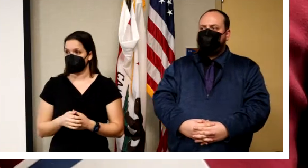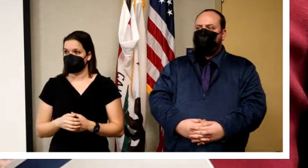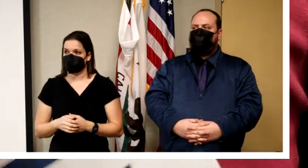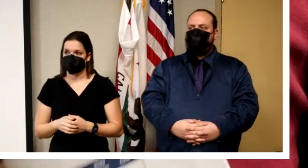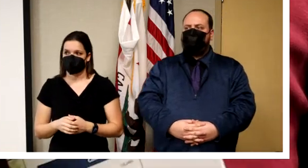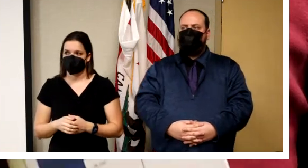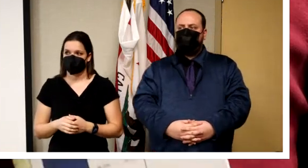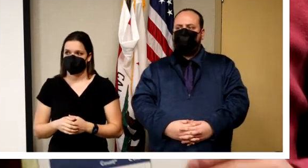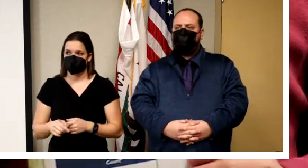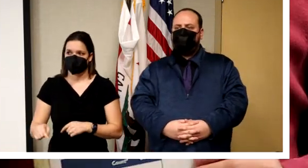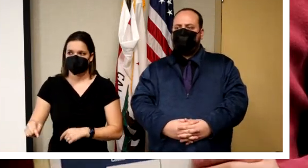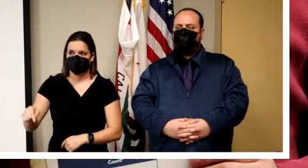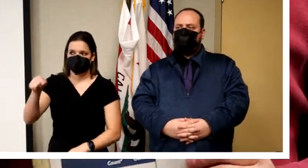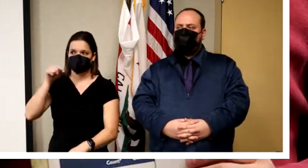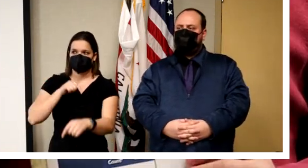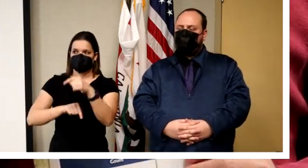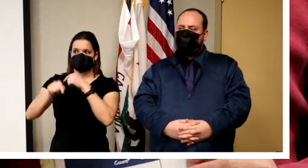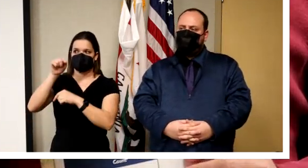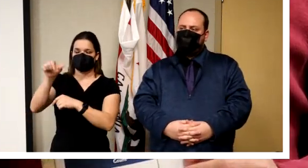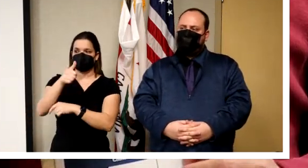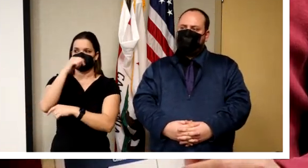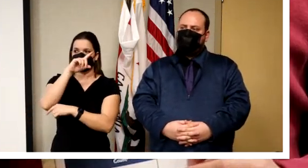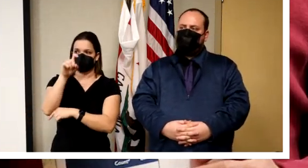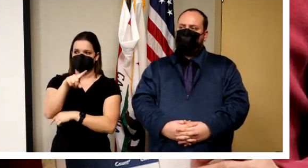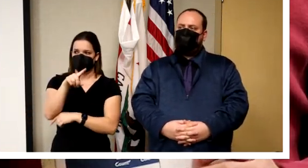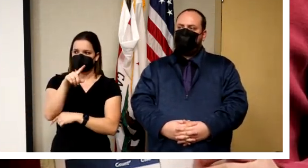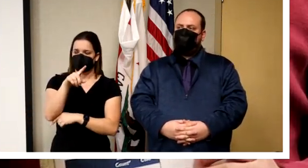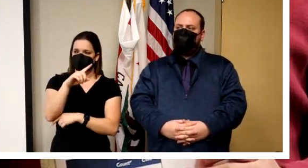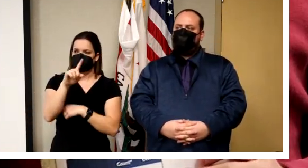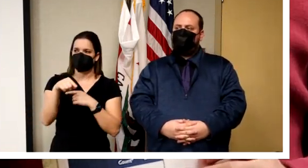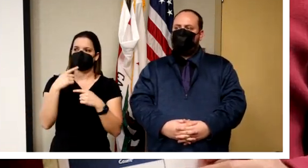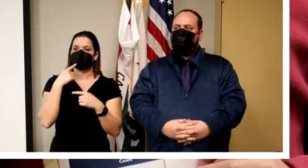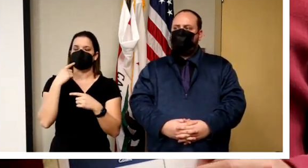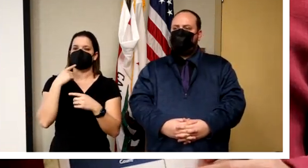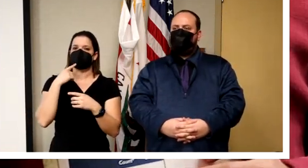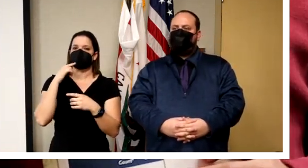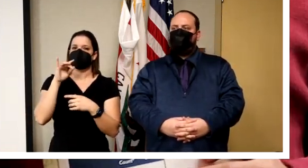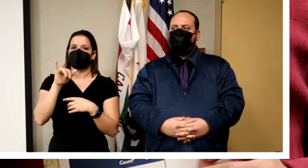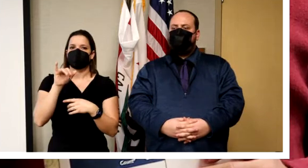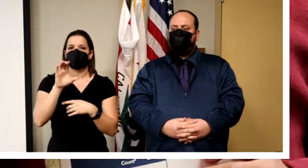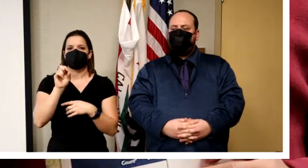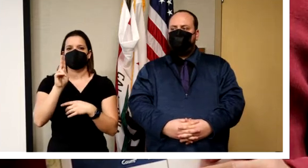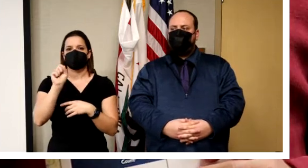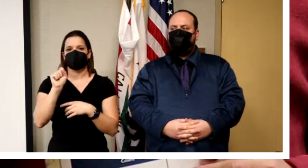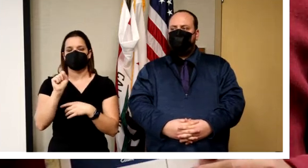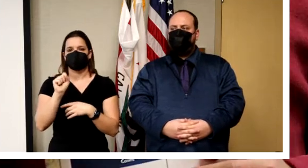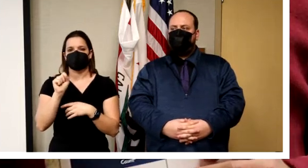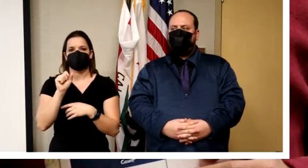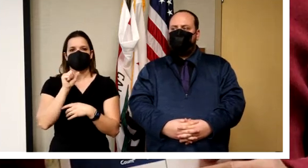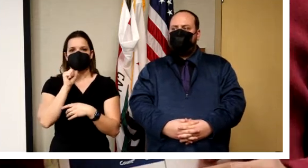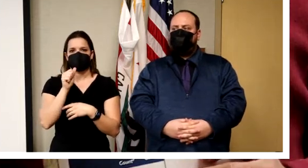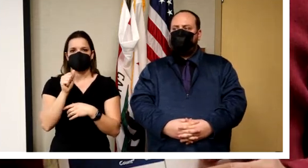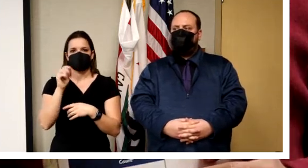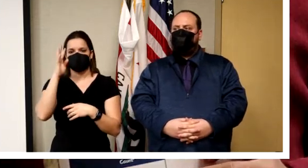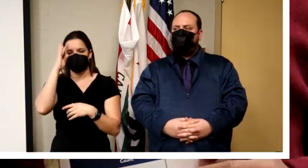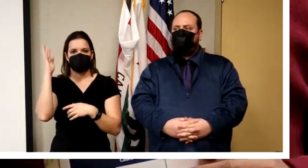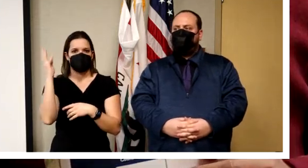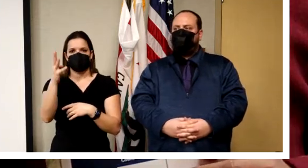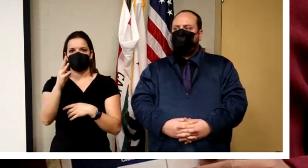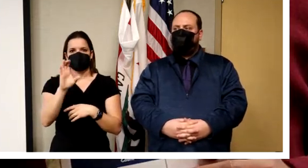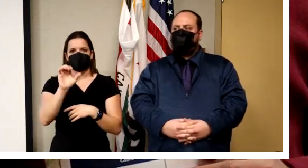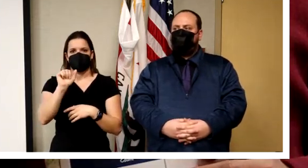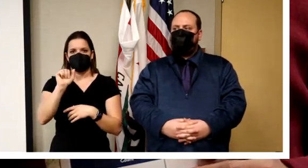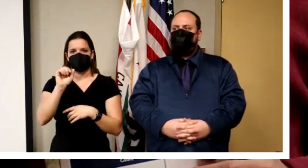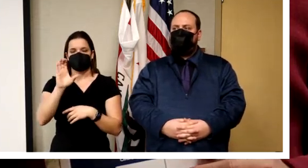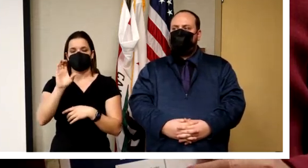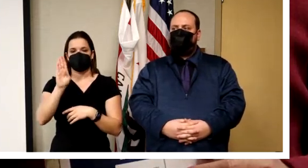Apropos to the previous question, when you mentioned that the census does not come up with the